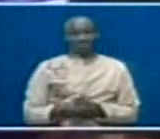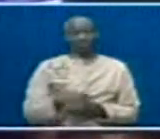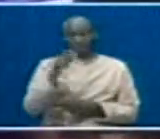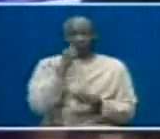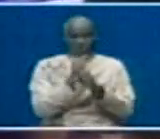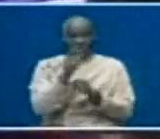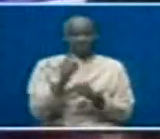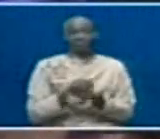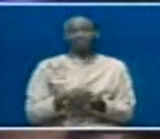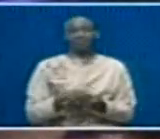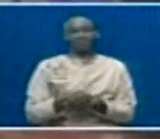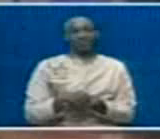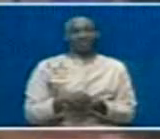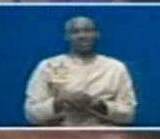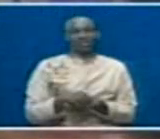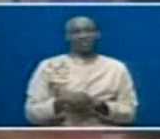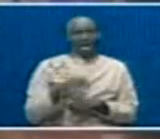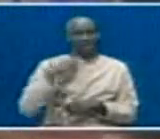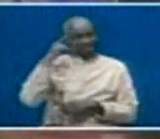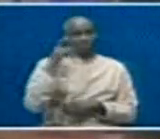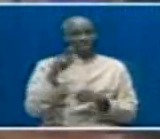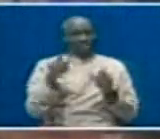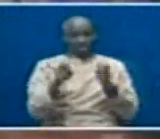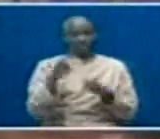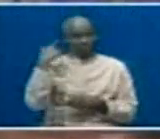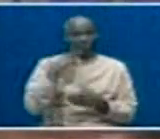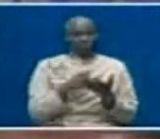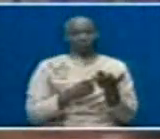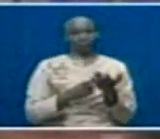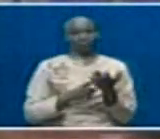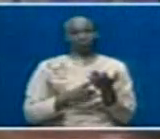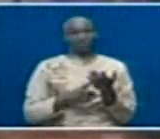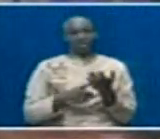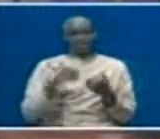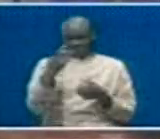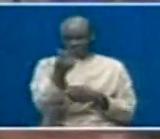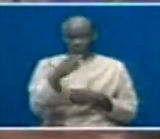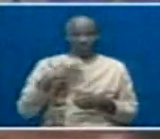Kilio a play. Yeah, and it was on the radio, you know, and there were a few guys